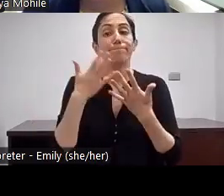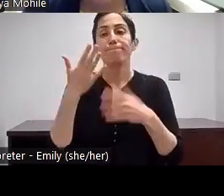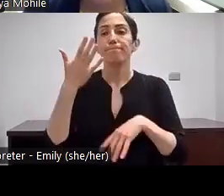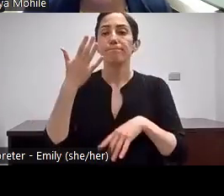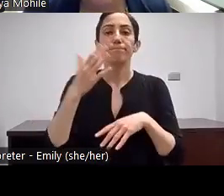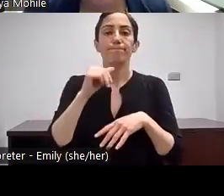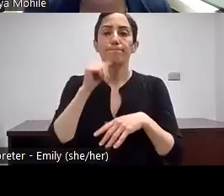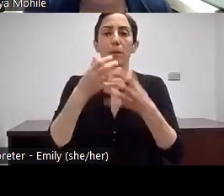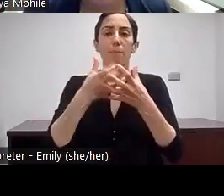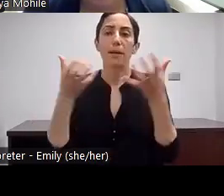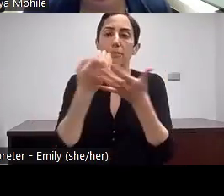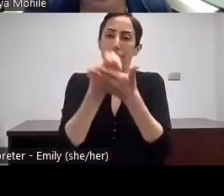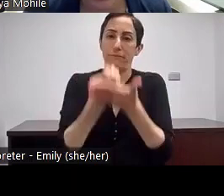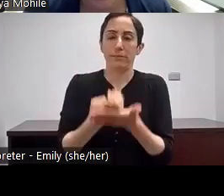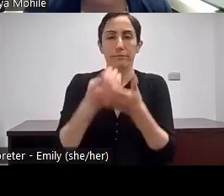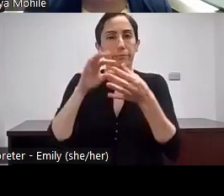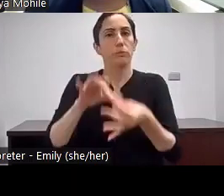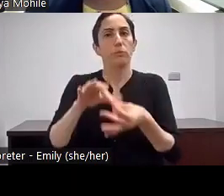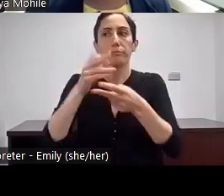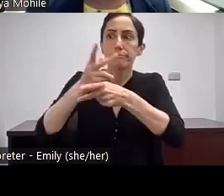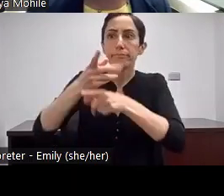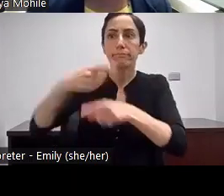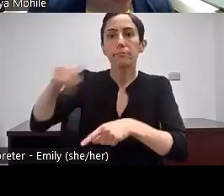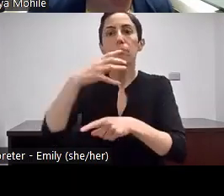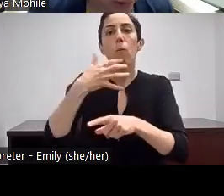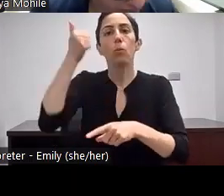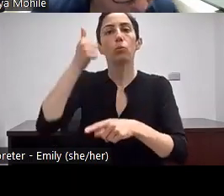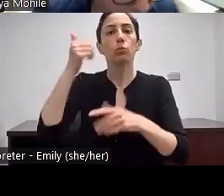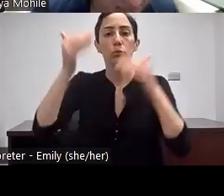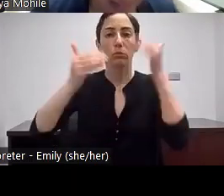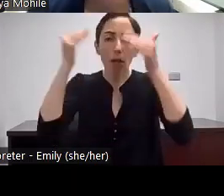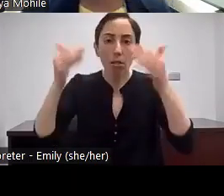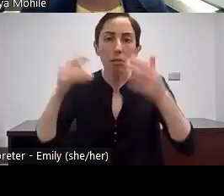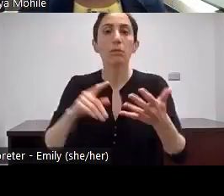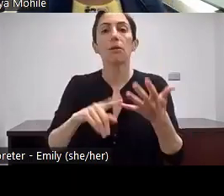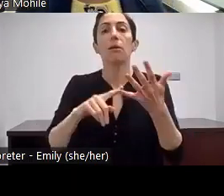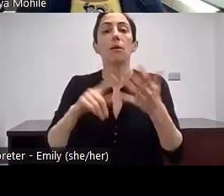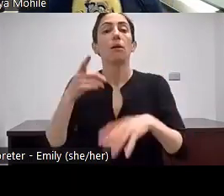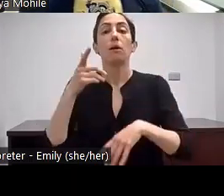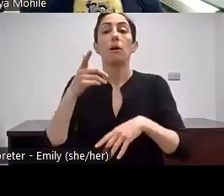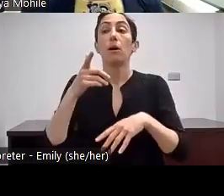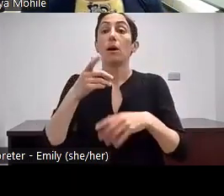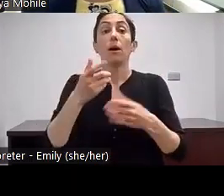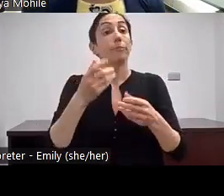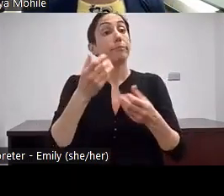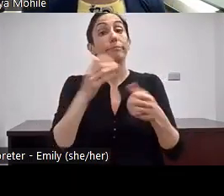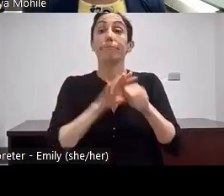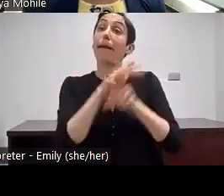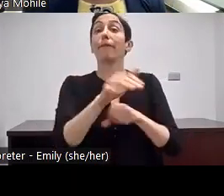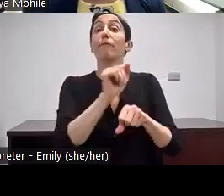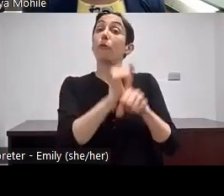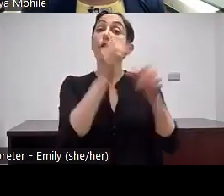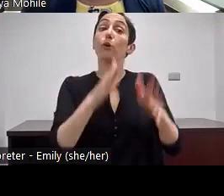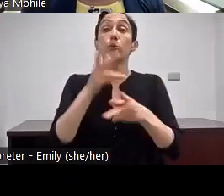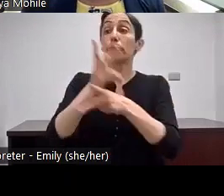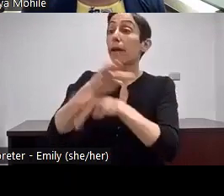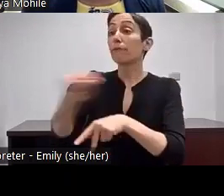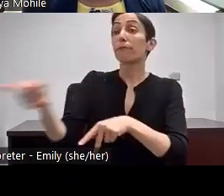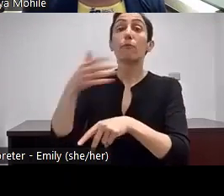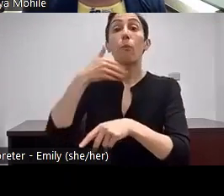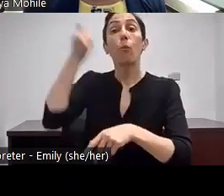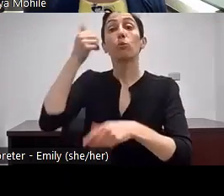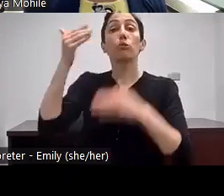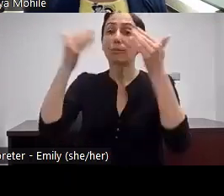little geriatrics training, and the support for caregivers is lacking. And so this is a real crisis for our care